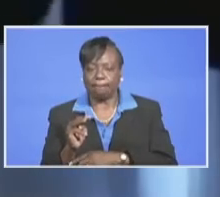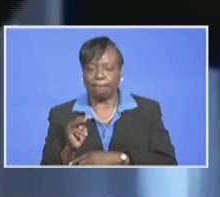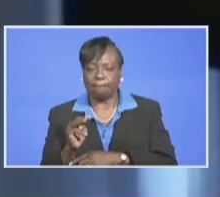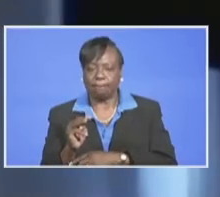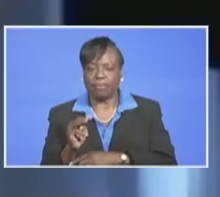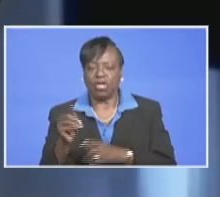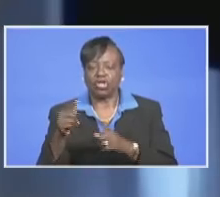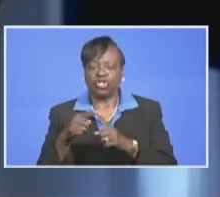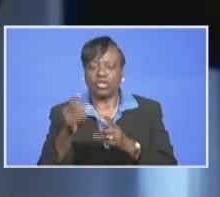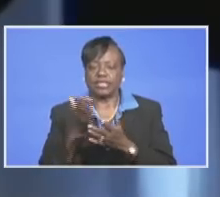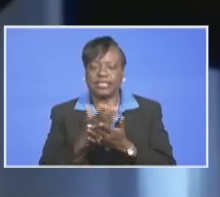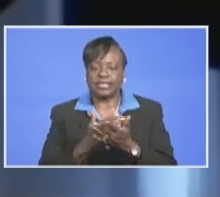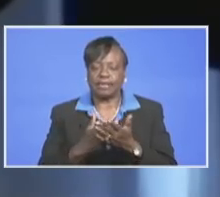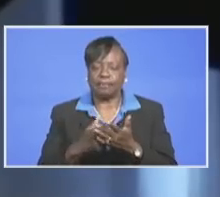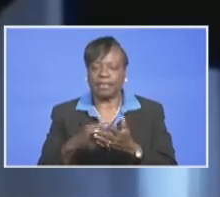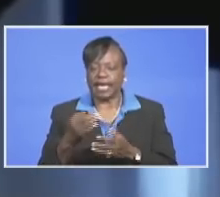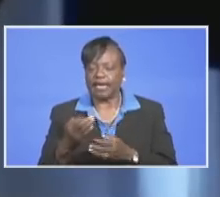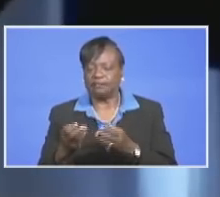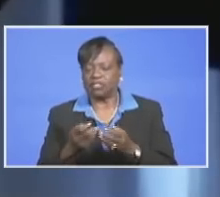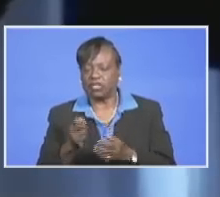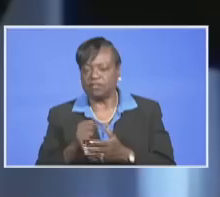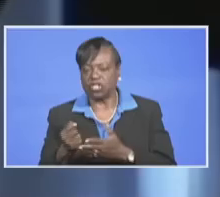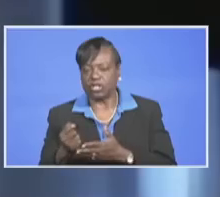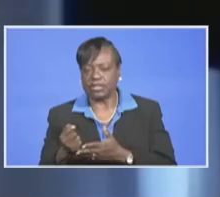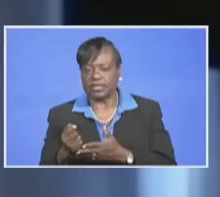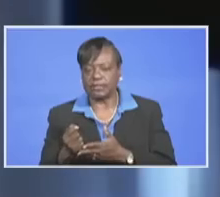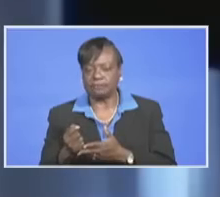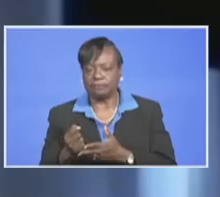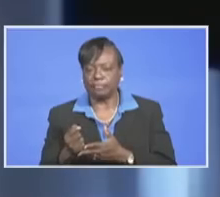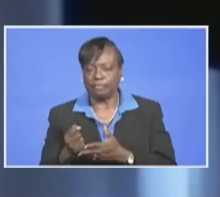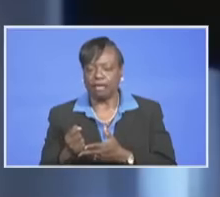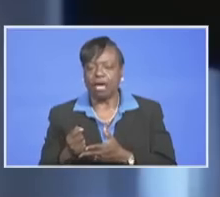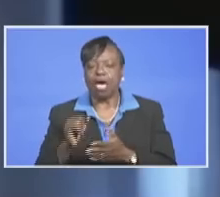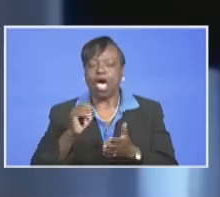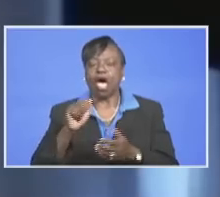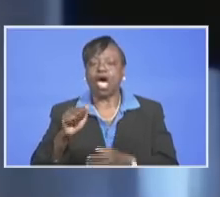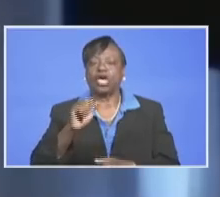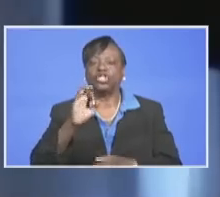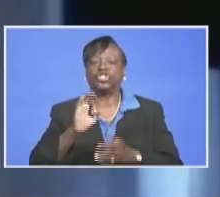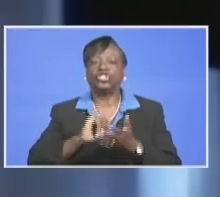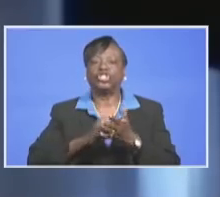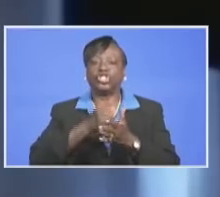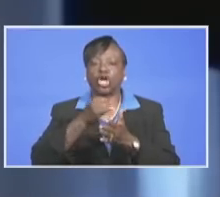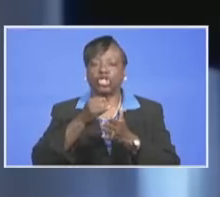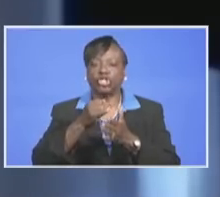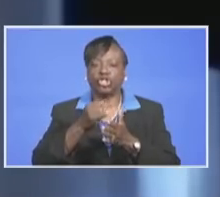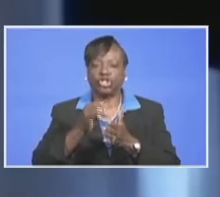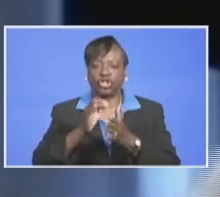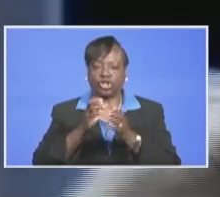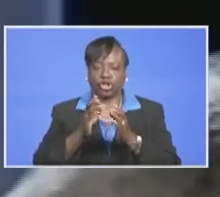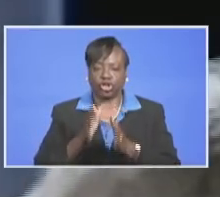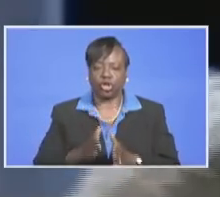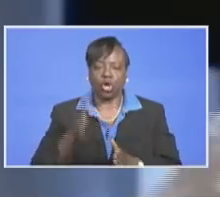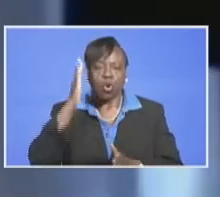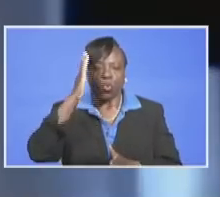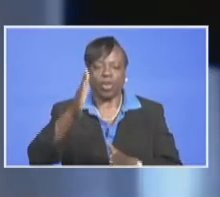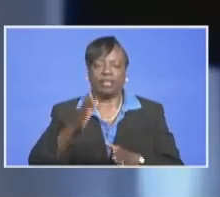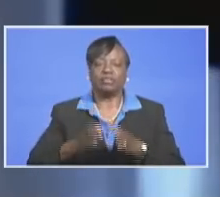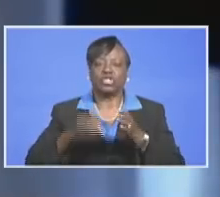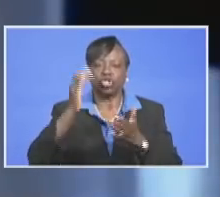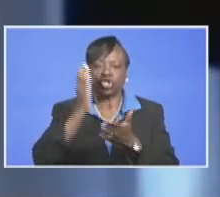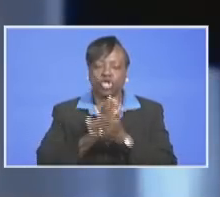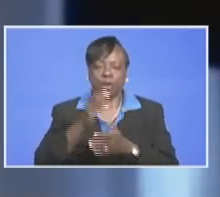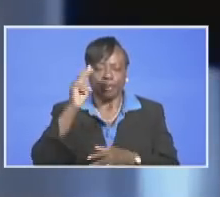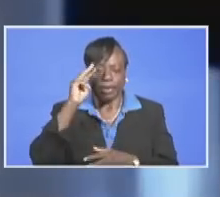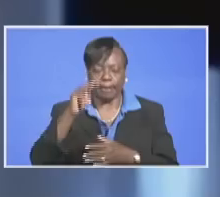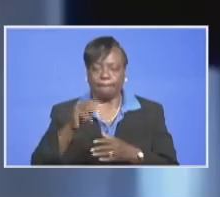to some kind of search. Okay? A judge will stop it. The Attorney General also made it clear that the